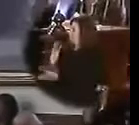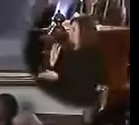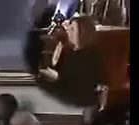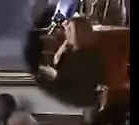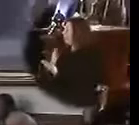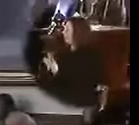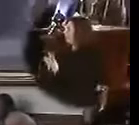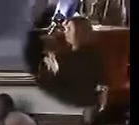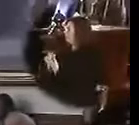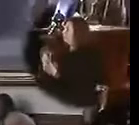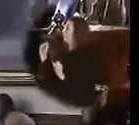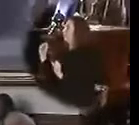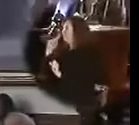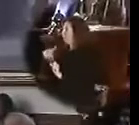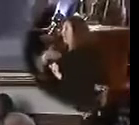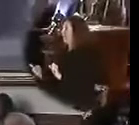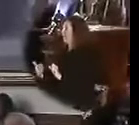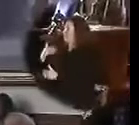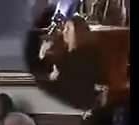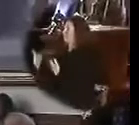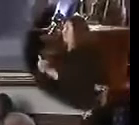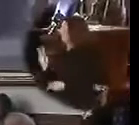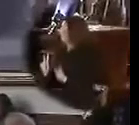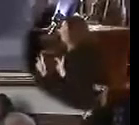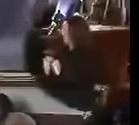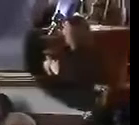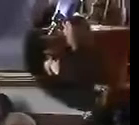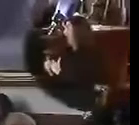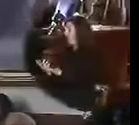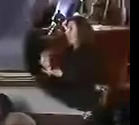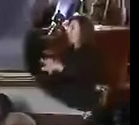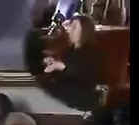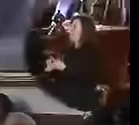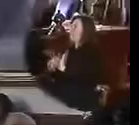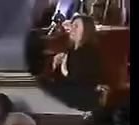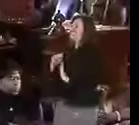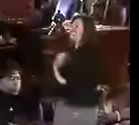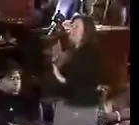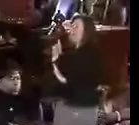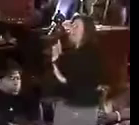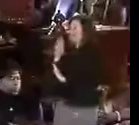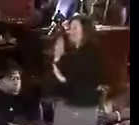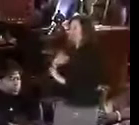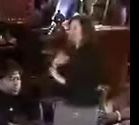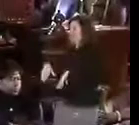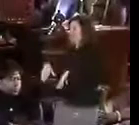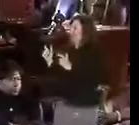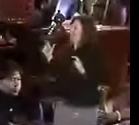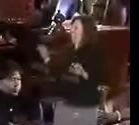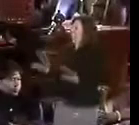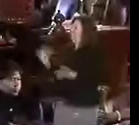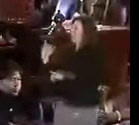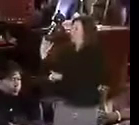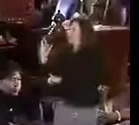to the next generation. And in order to do that, I believe that takes a Senate willing to take bold action like a John F. Kennedy